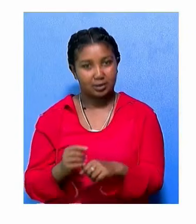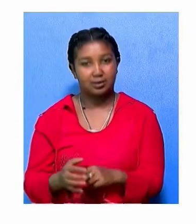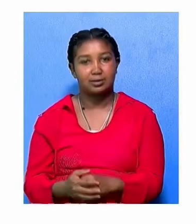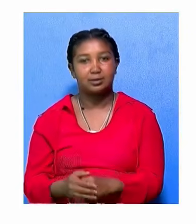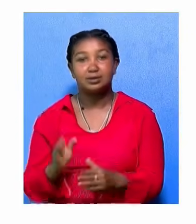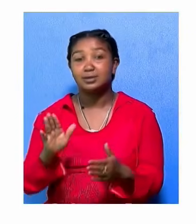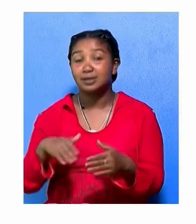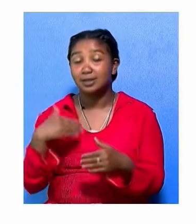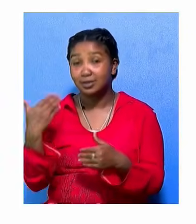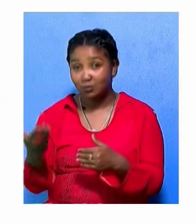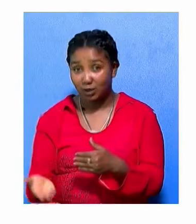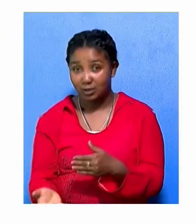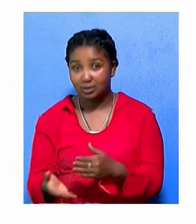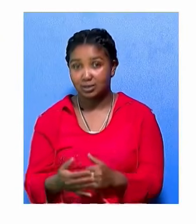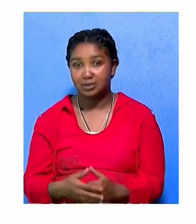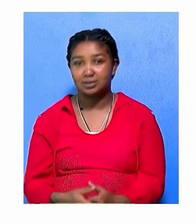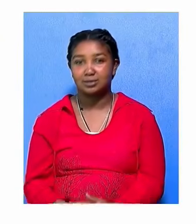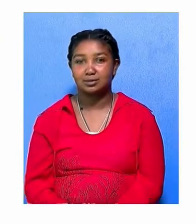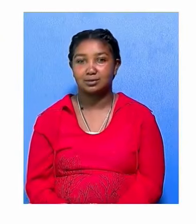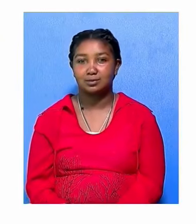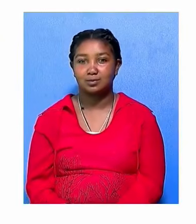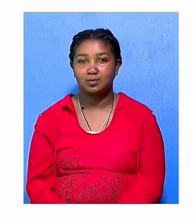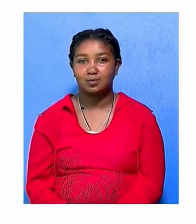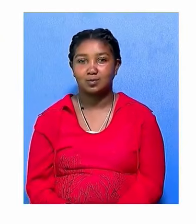the next one should be